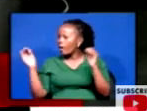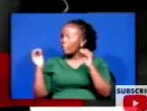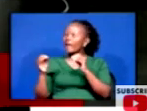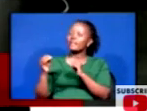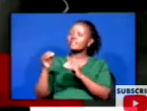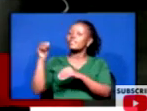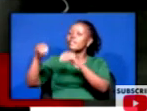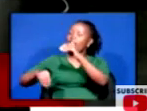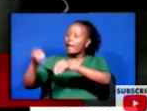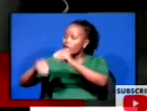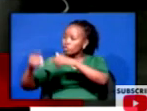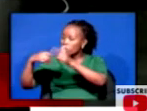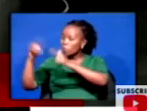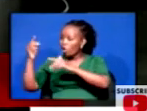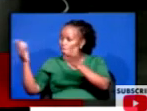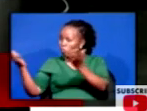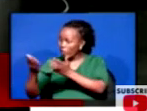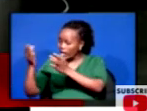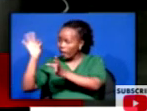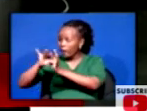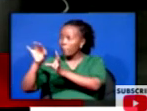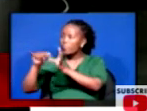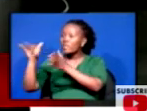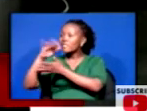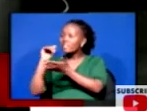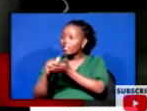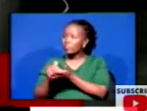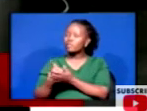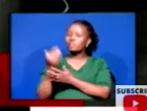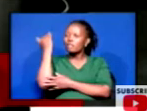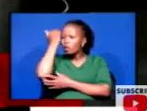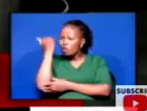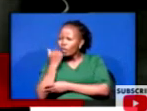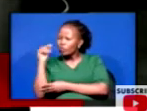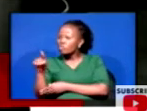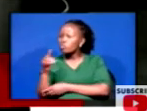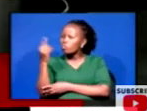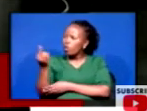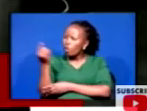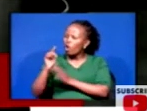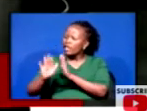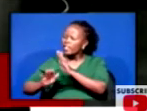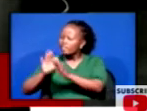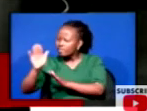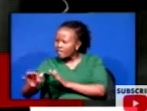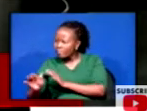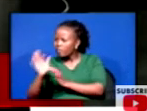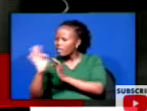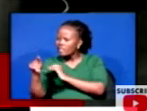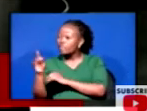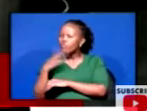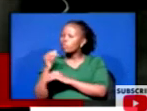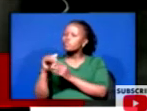machinani. In the corridor of justice, we just go seek, you know, some kind of relief in the